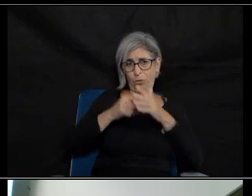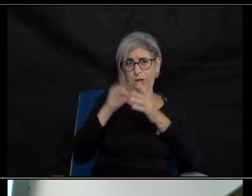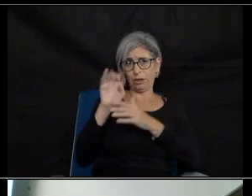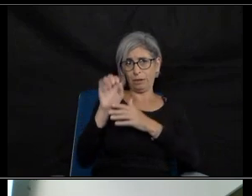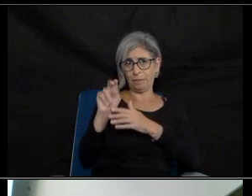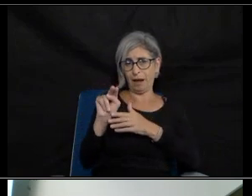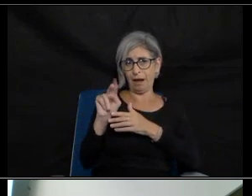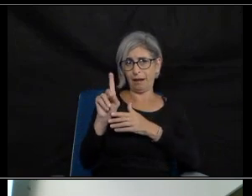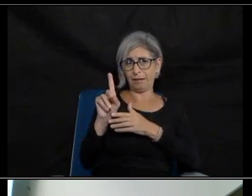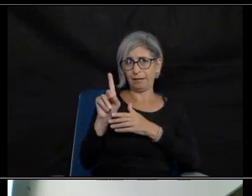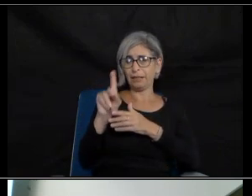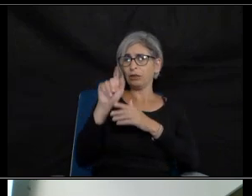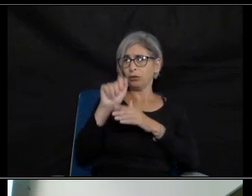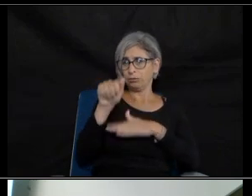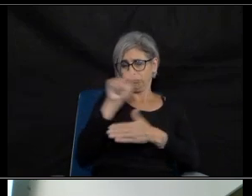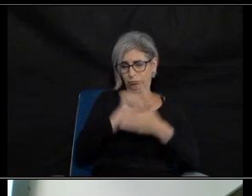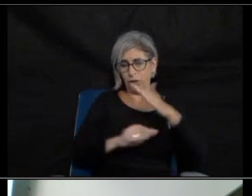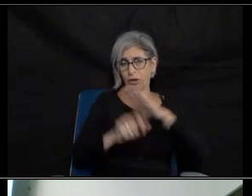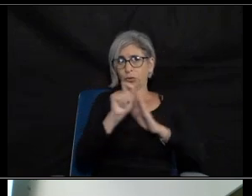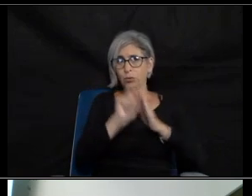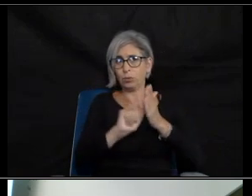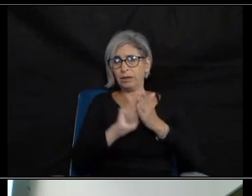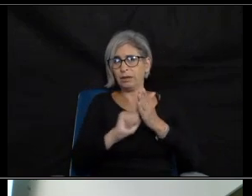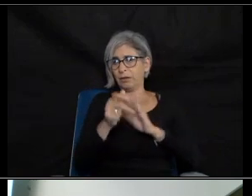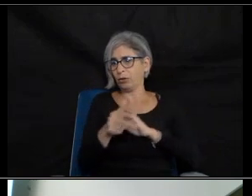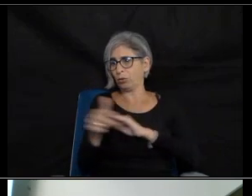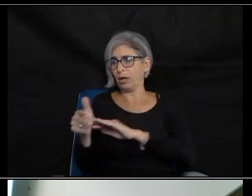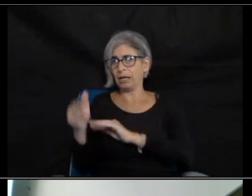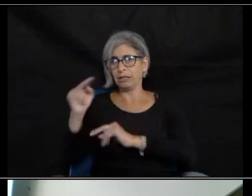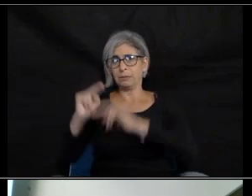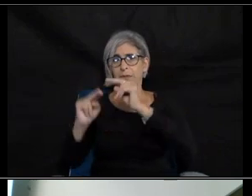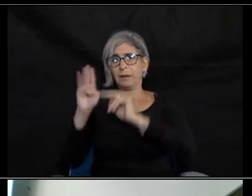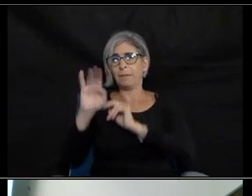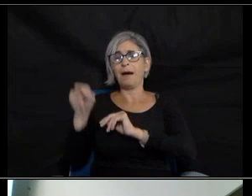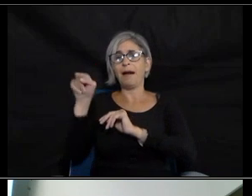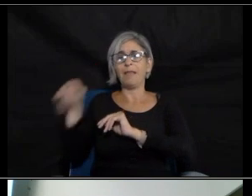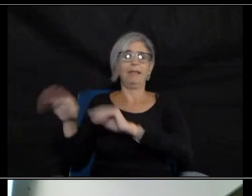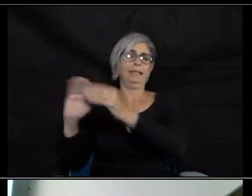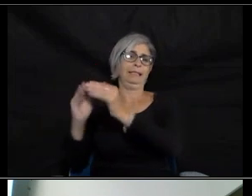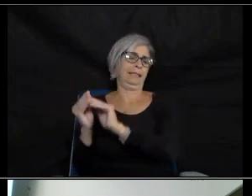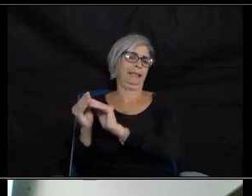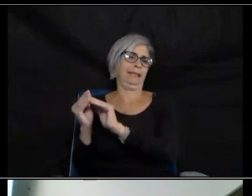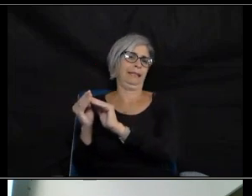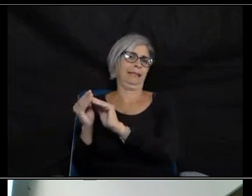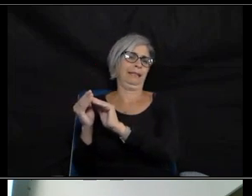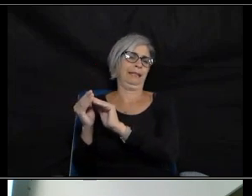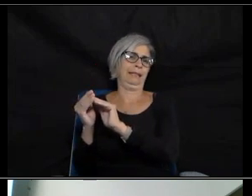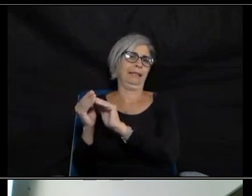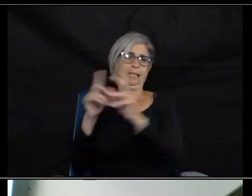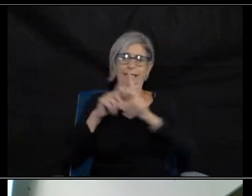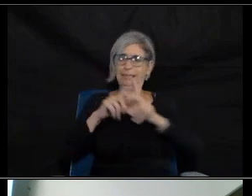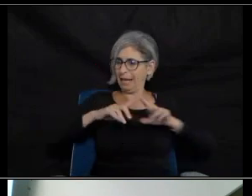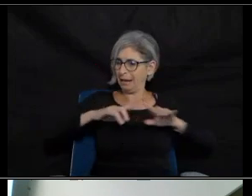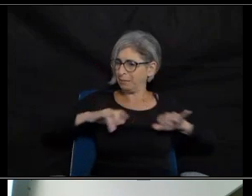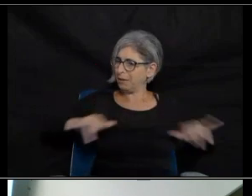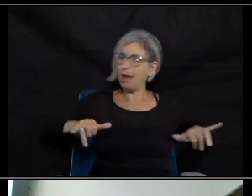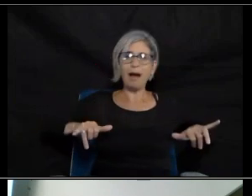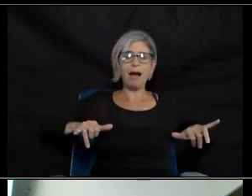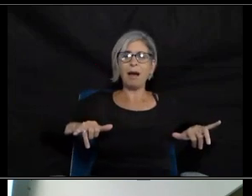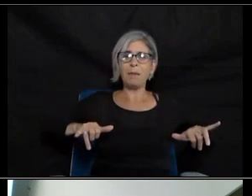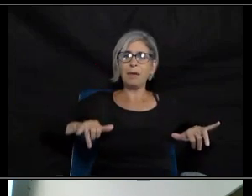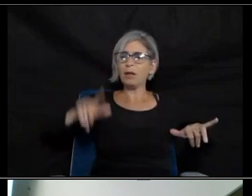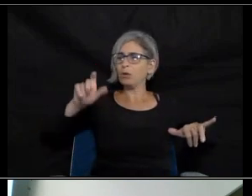could have underwritten the construction of the garages built by the city. They would have been built concurrently with City Hall. They would have